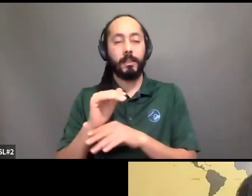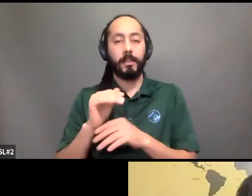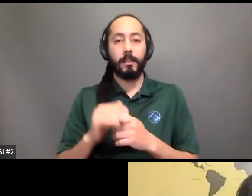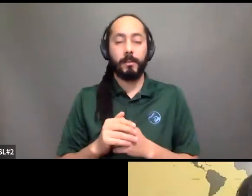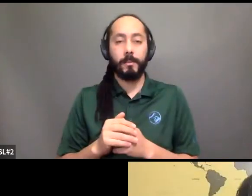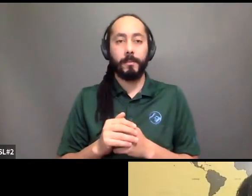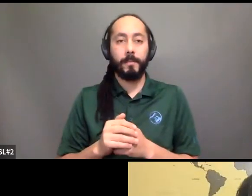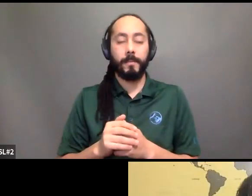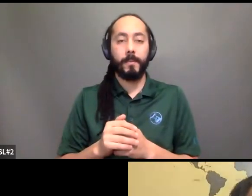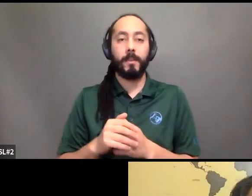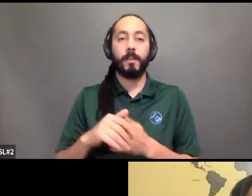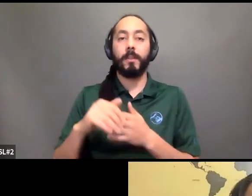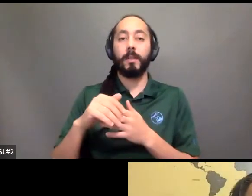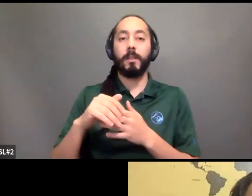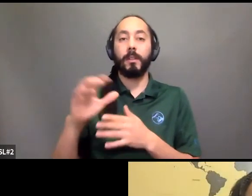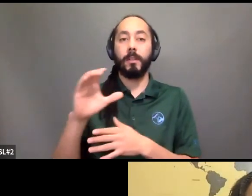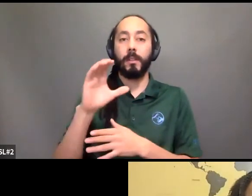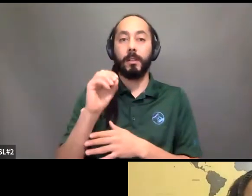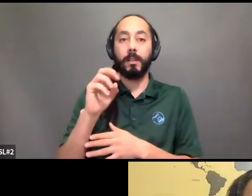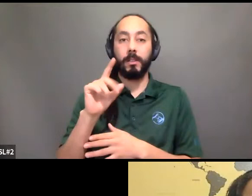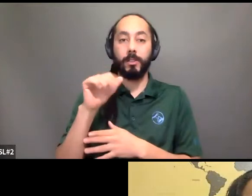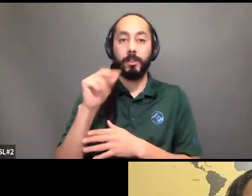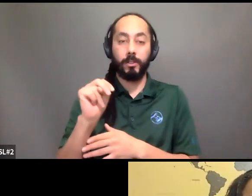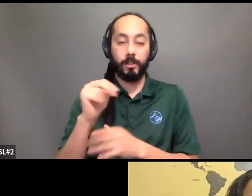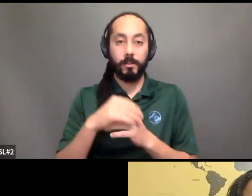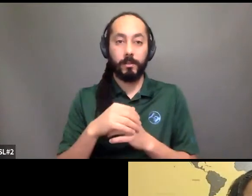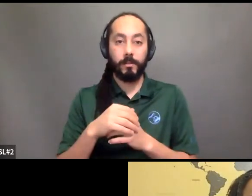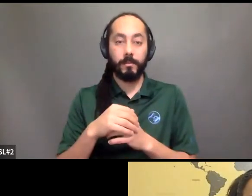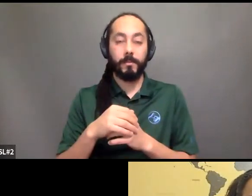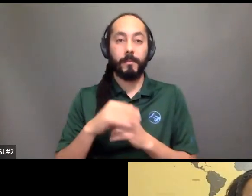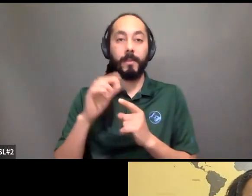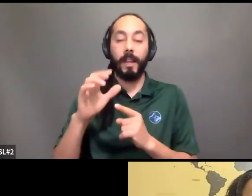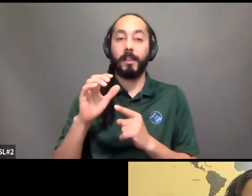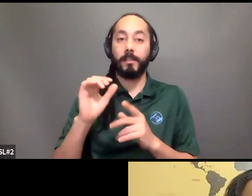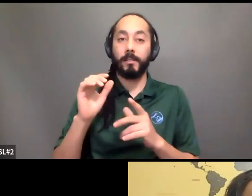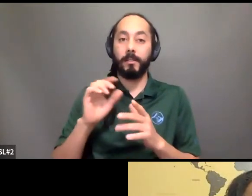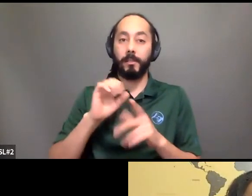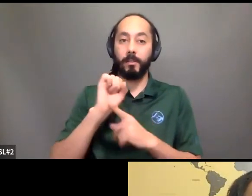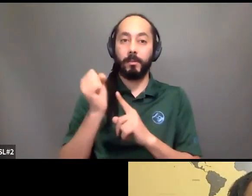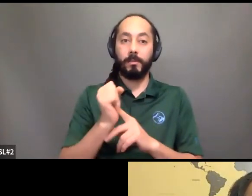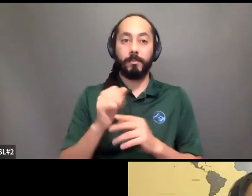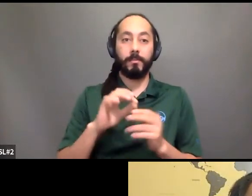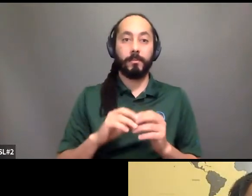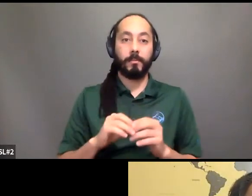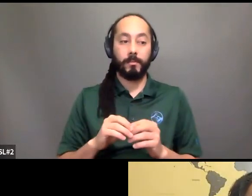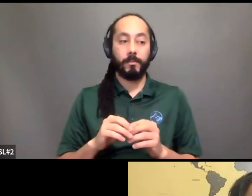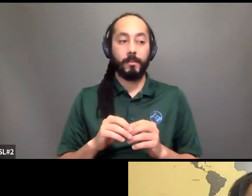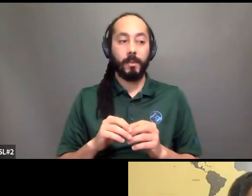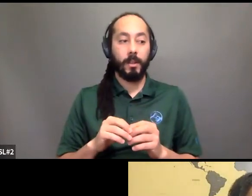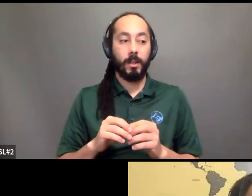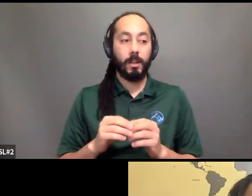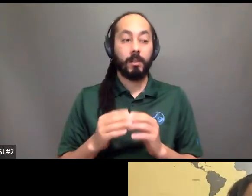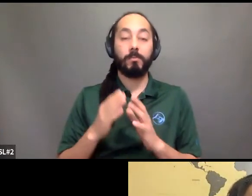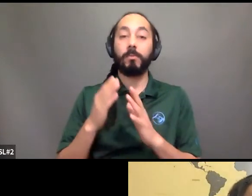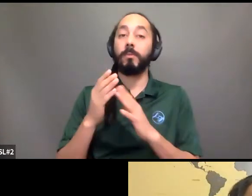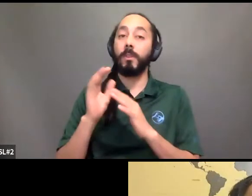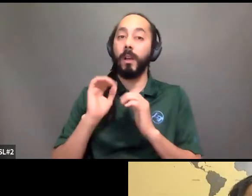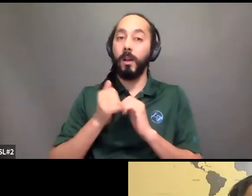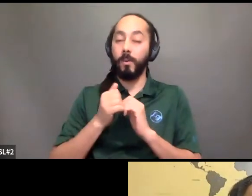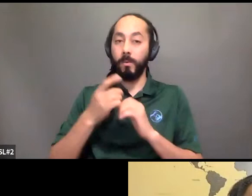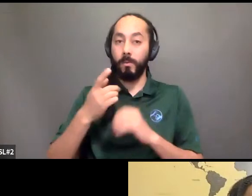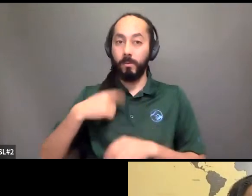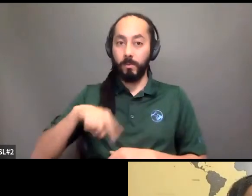environmental, colonial, displaced conditions, in which and through which we try